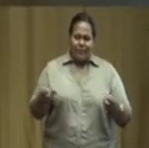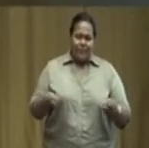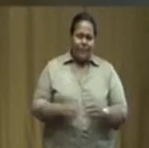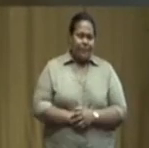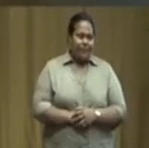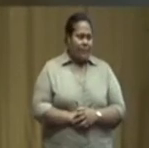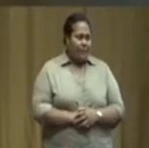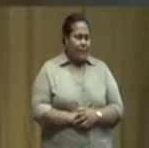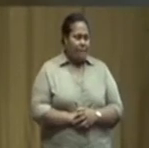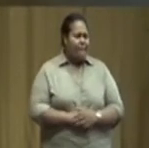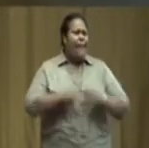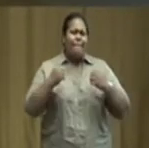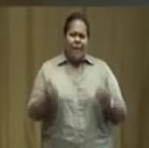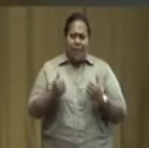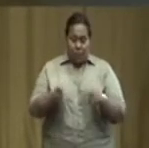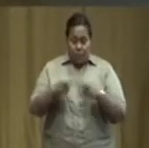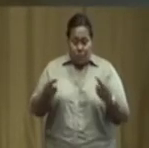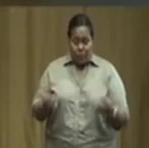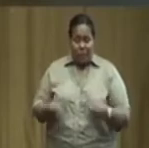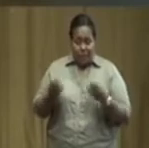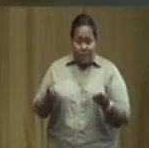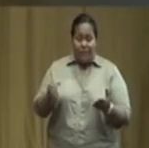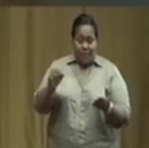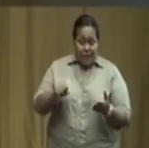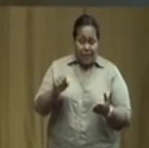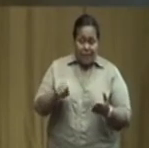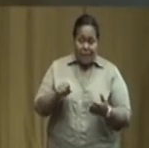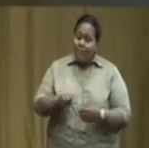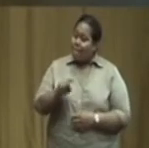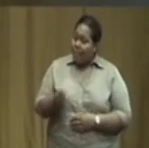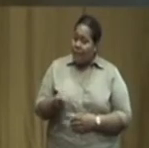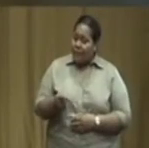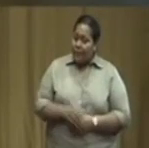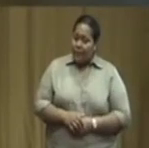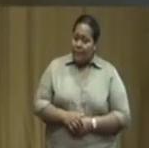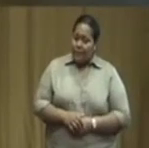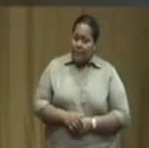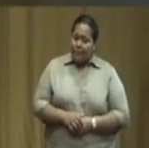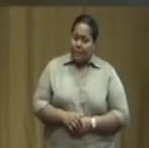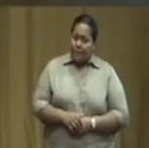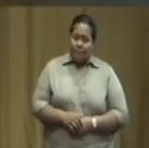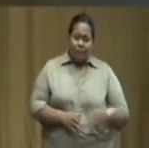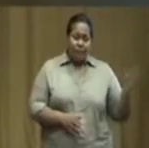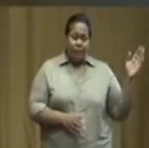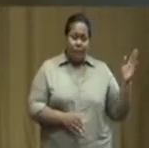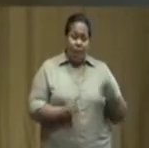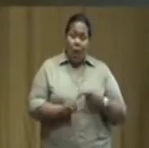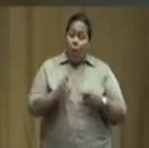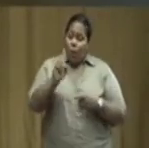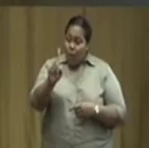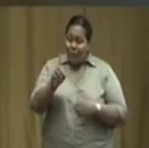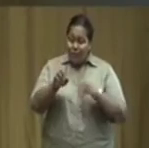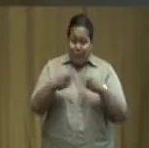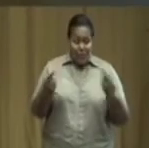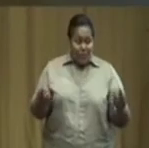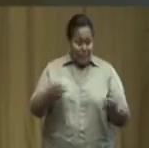Now, there are many, many resources available, and one of the resources that has helped me a lot is